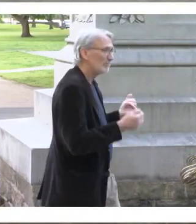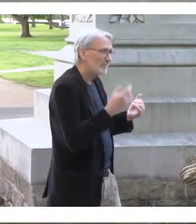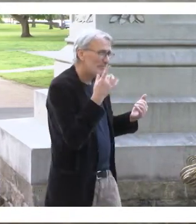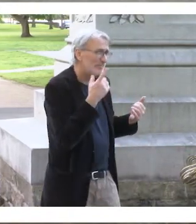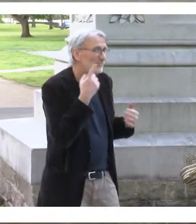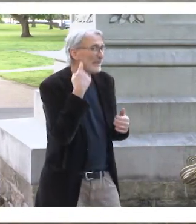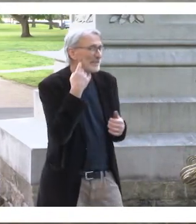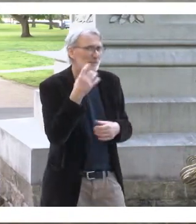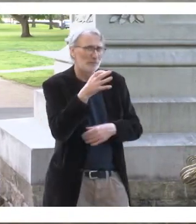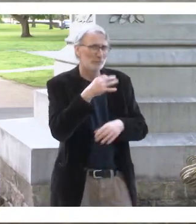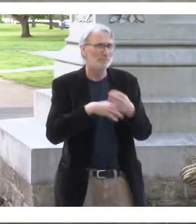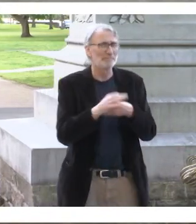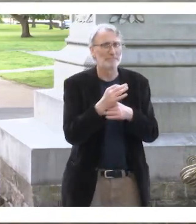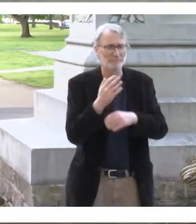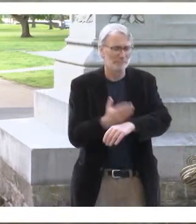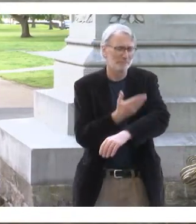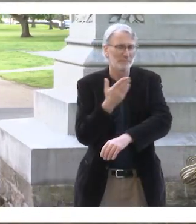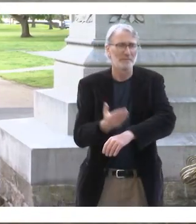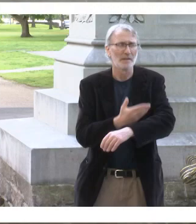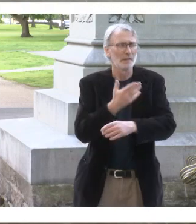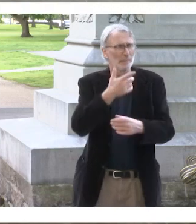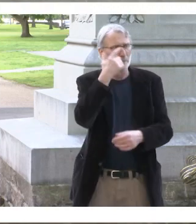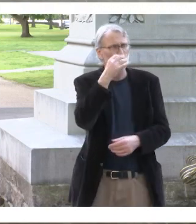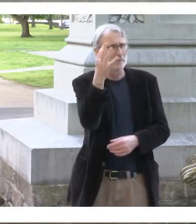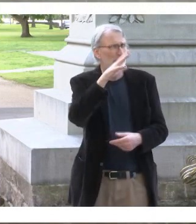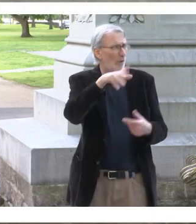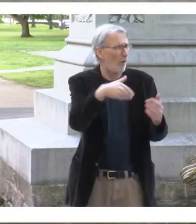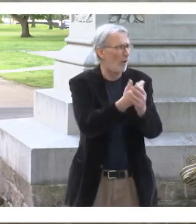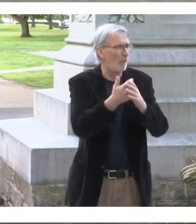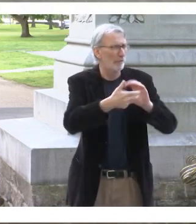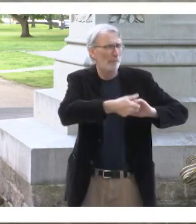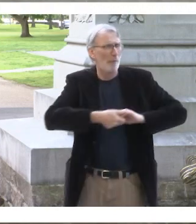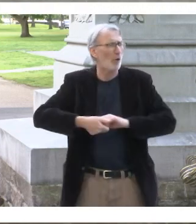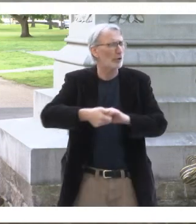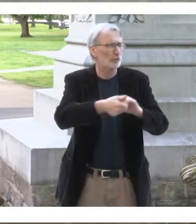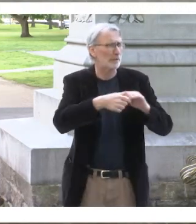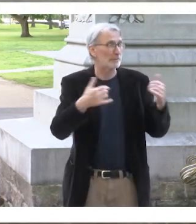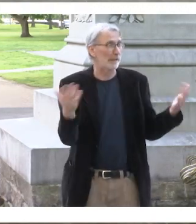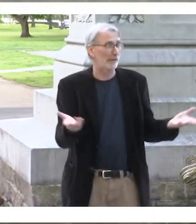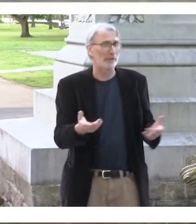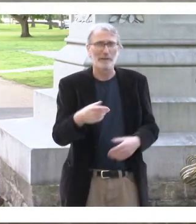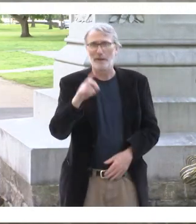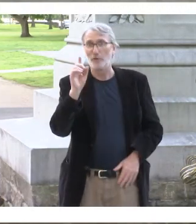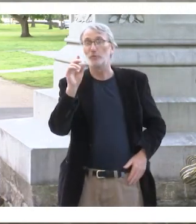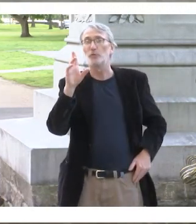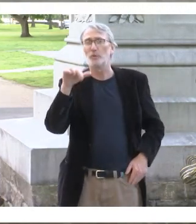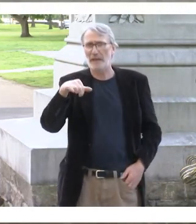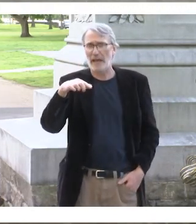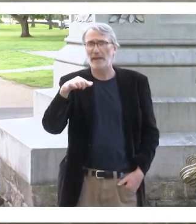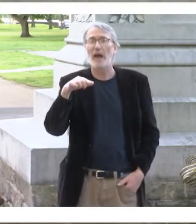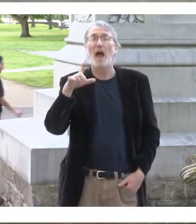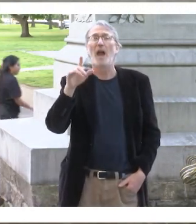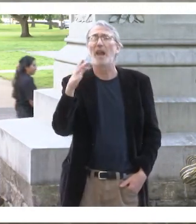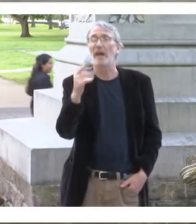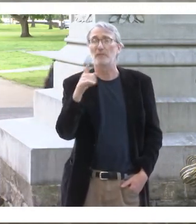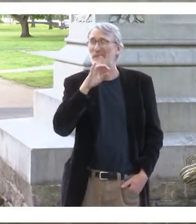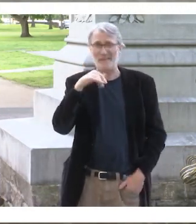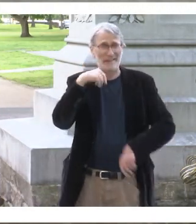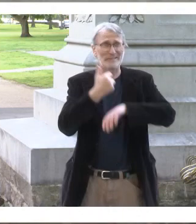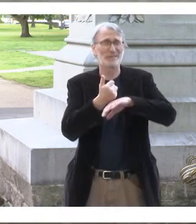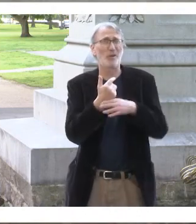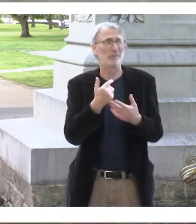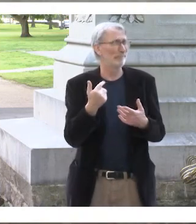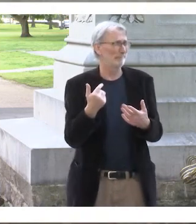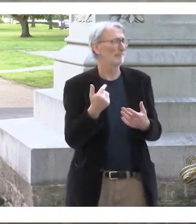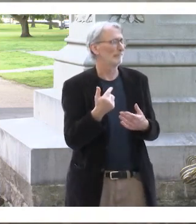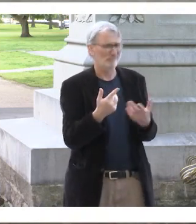recently restored. Thanks to all the great partnerships throughout the city, the departments, Duquesne Light. They literally installed, I'm